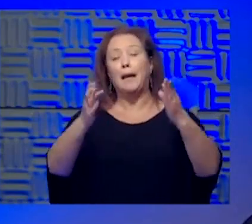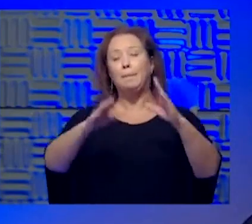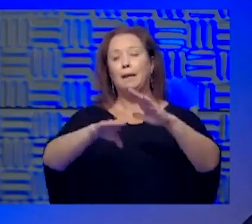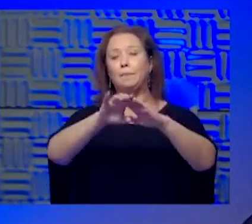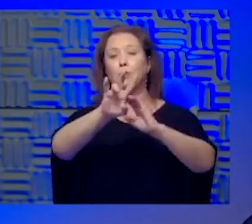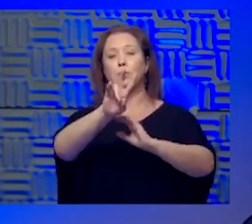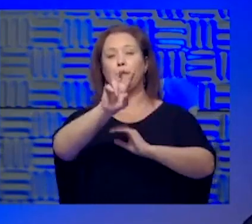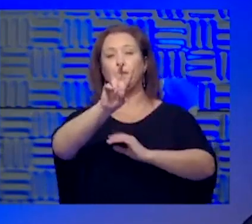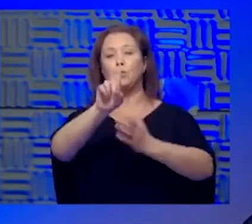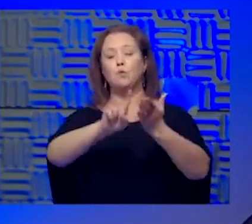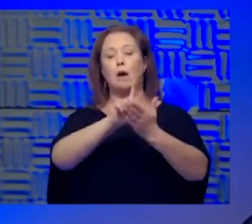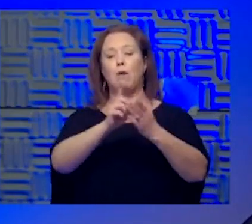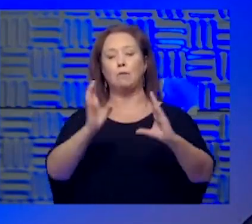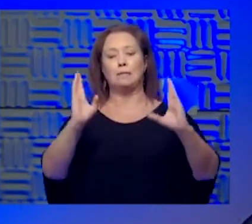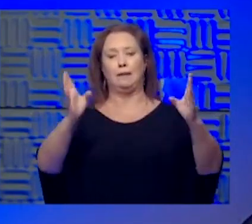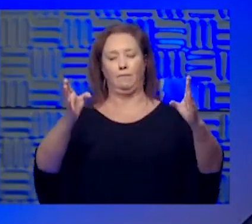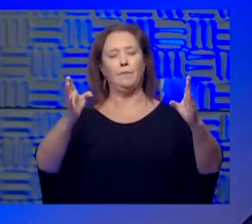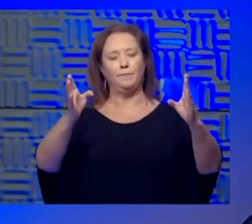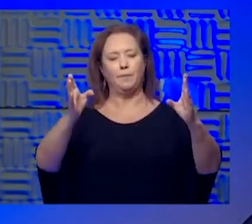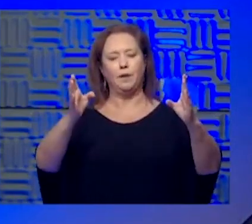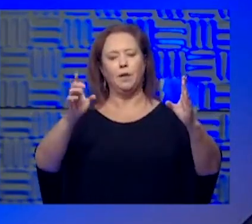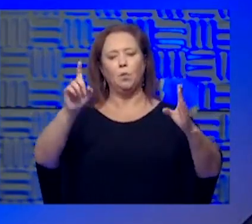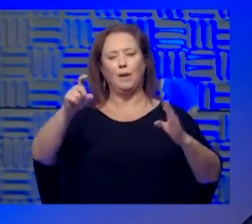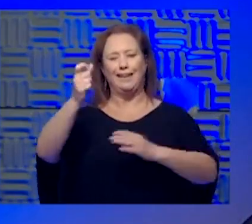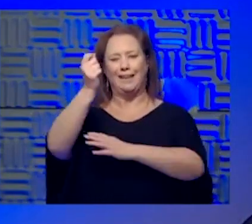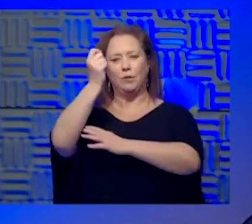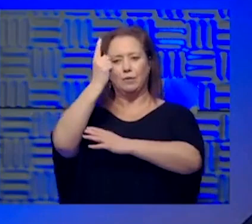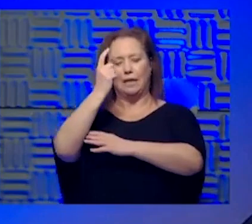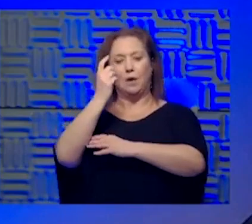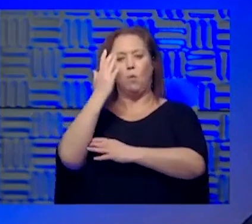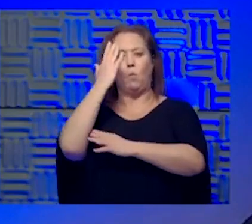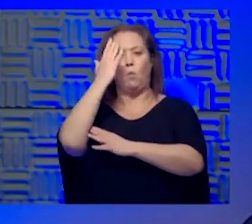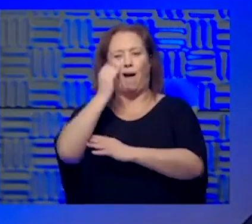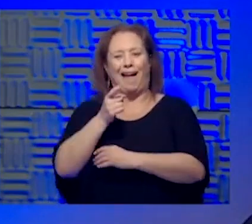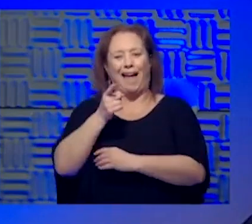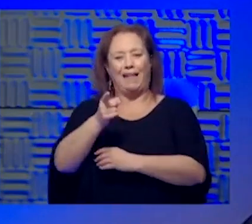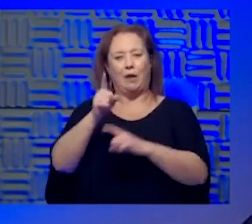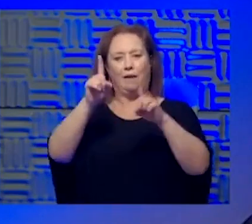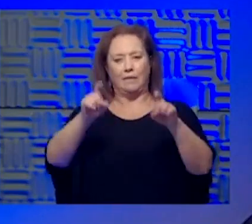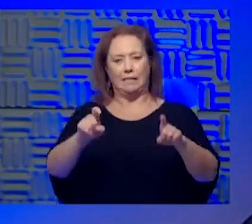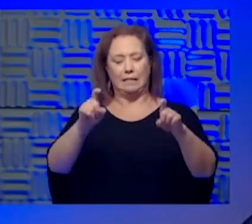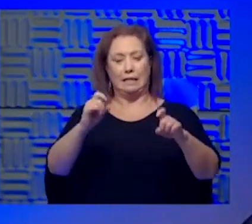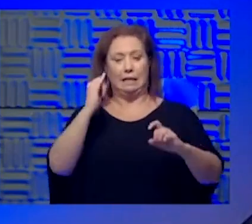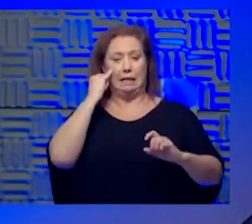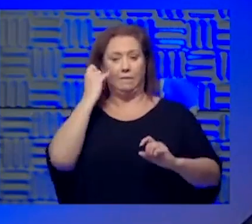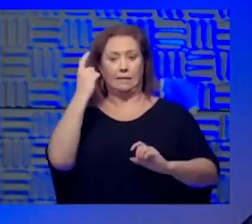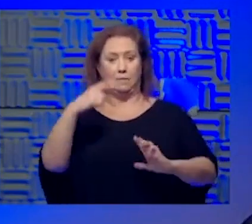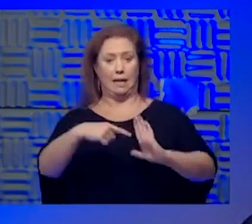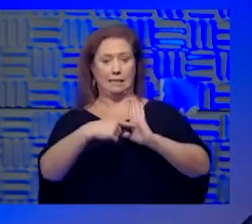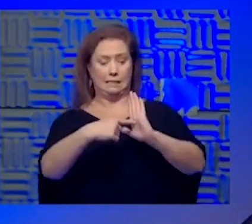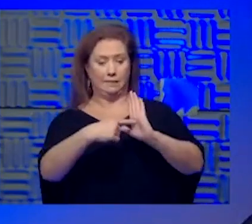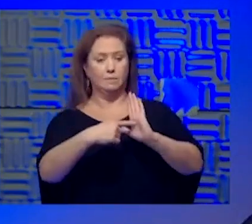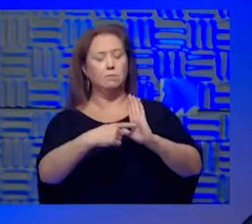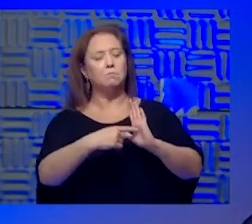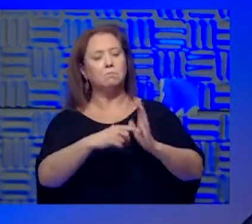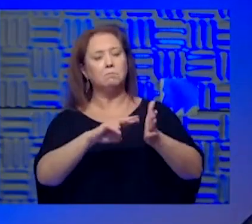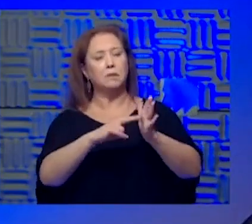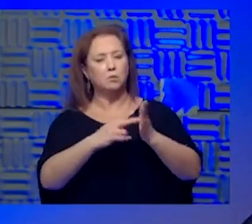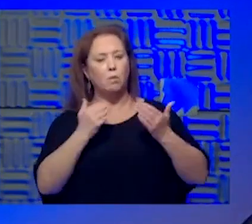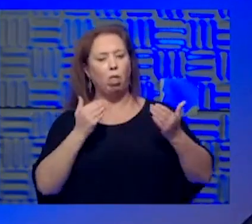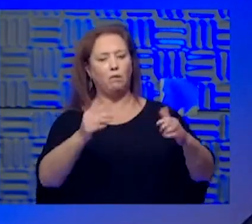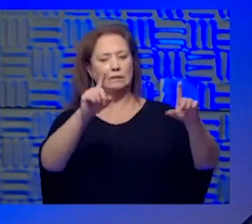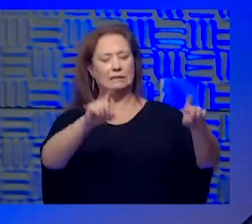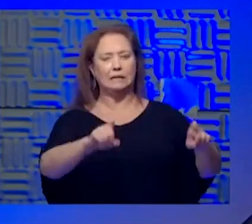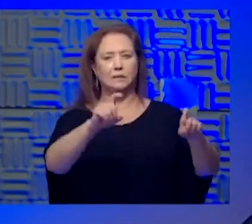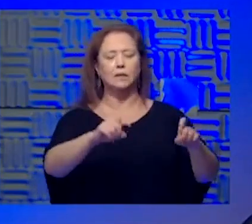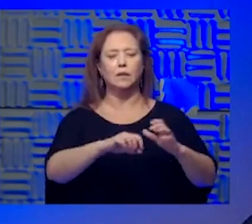hours. But we have to understand, why is somebody getting tested? So if somebody has symptoms, obviously we are going to test them. The